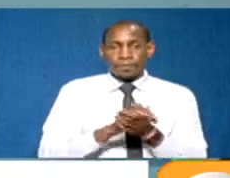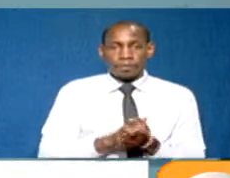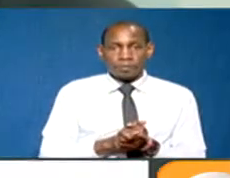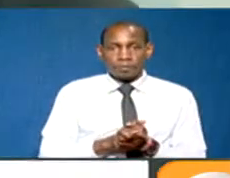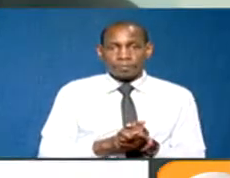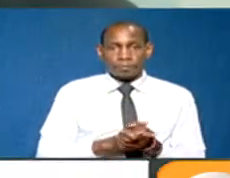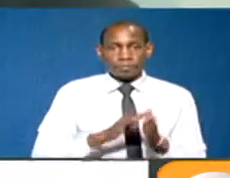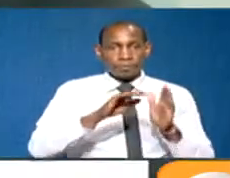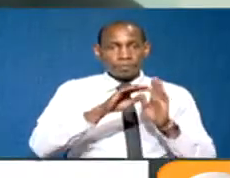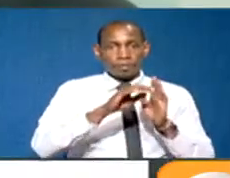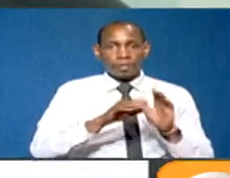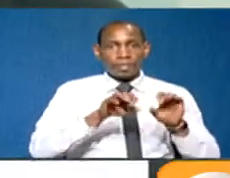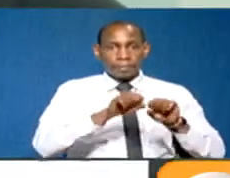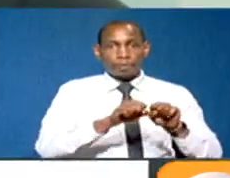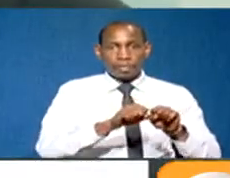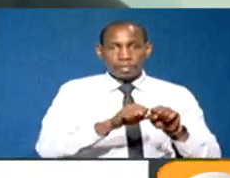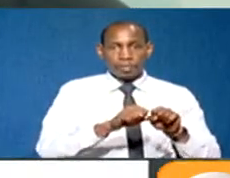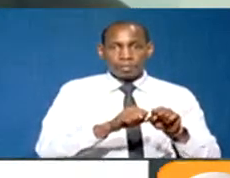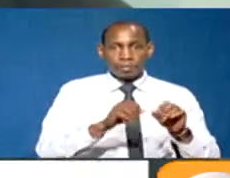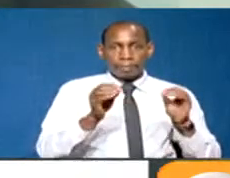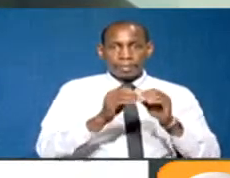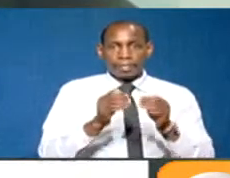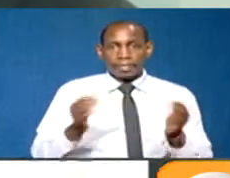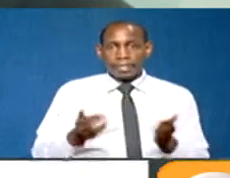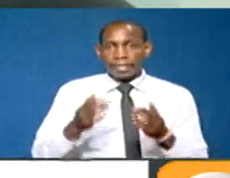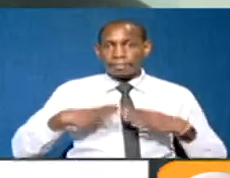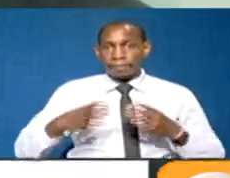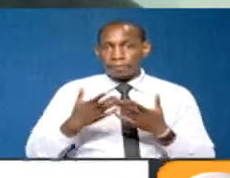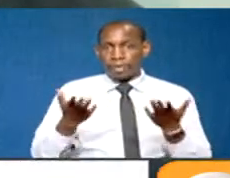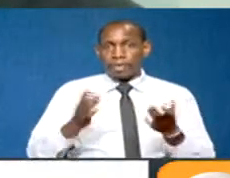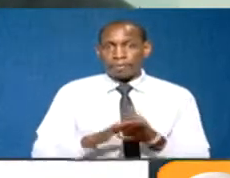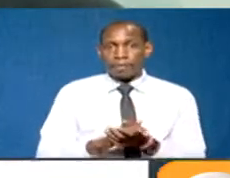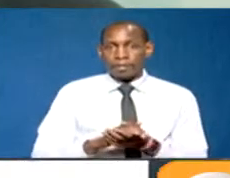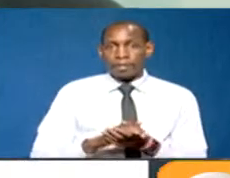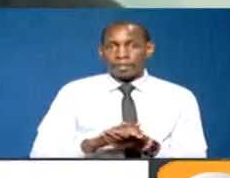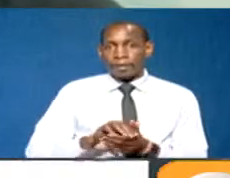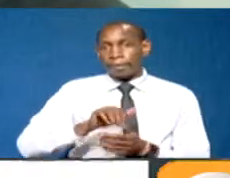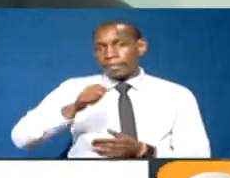their scheduling platform. So I encourage Kenyans to just give other